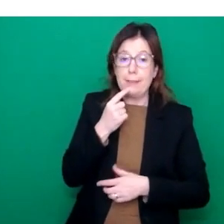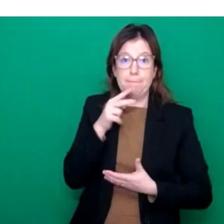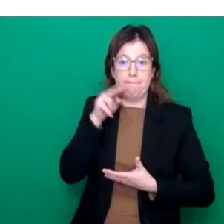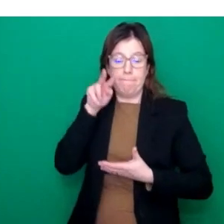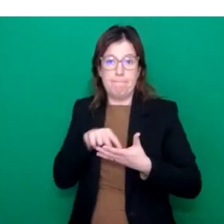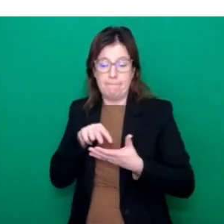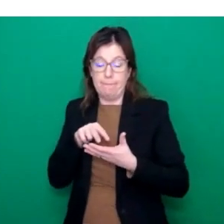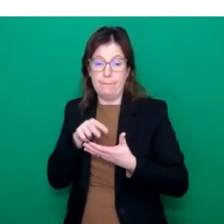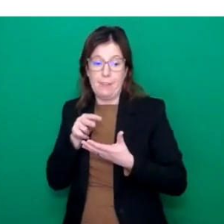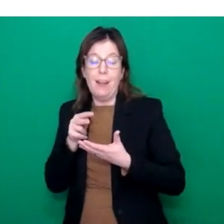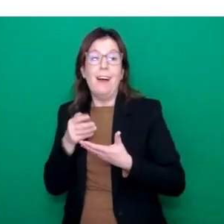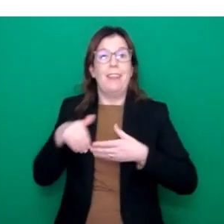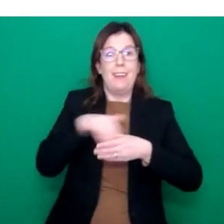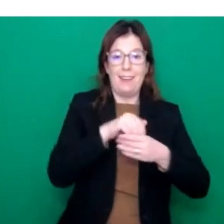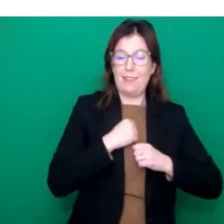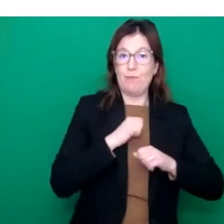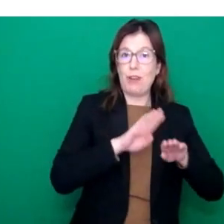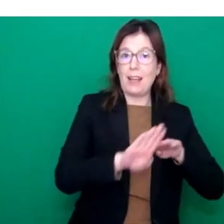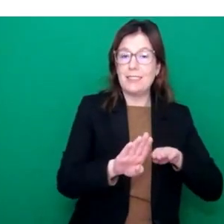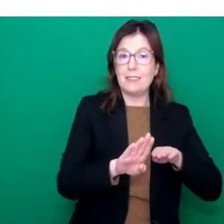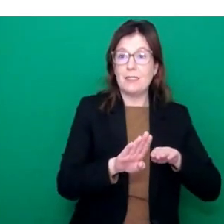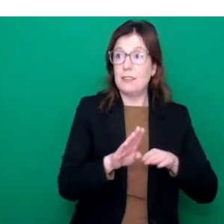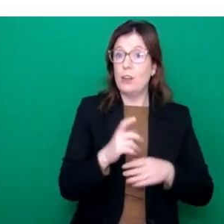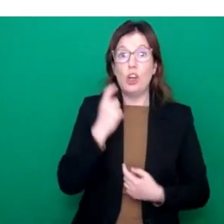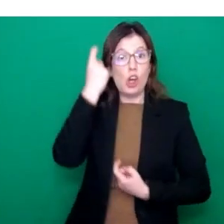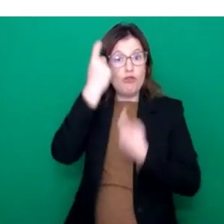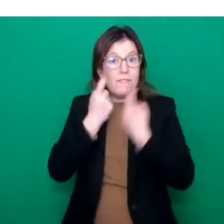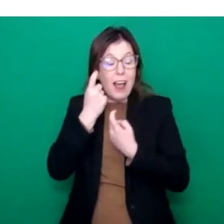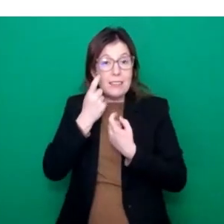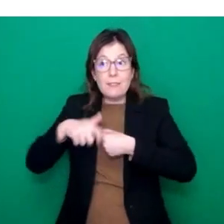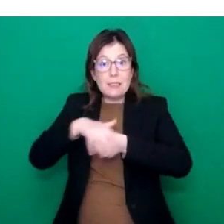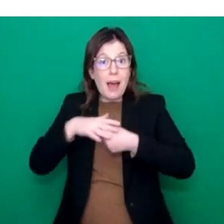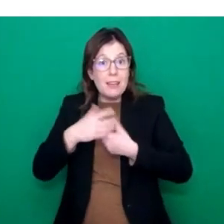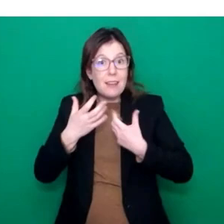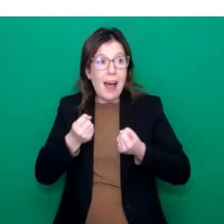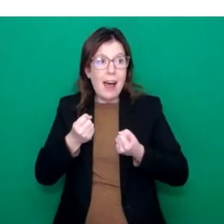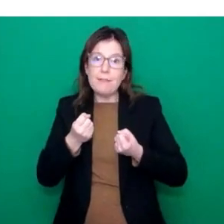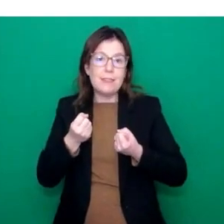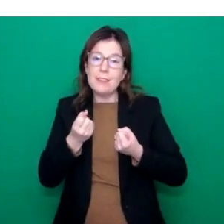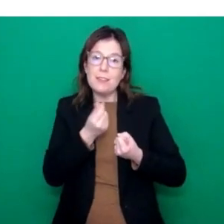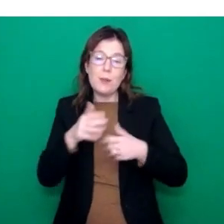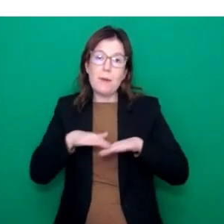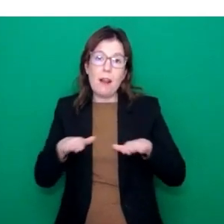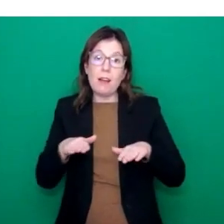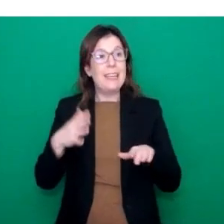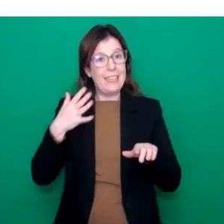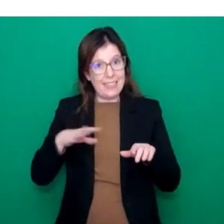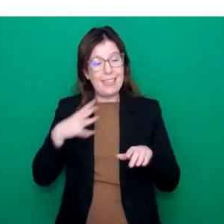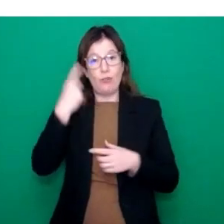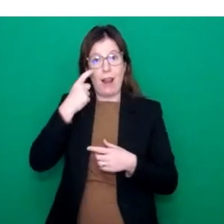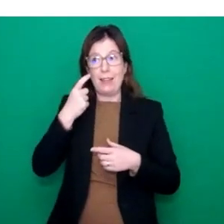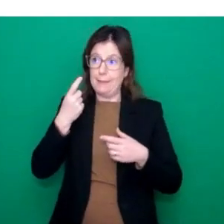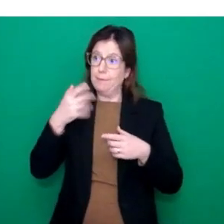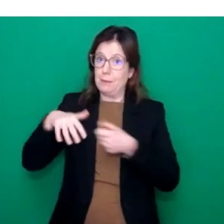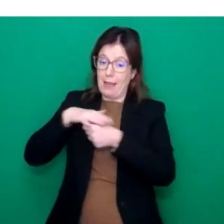clinical practice. If there's not the reflective spaces that are going alongside parallel to the work that's being delivered, because it's ongoing,